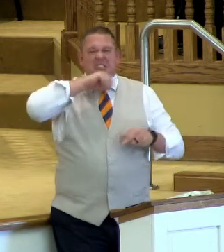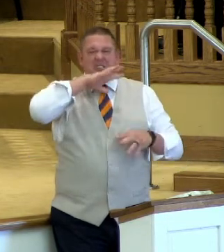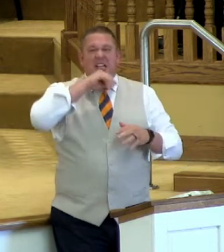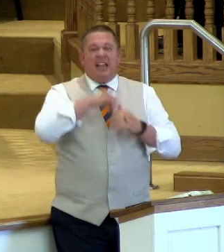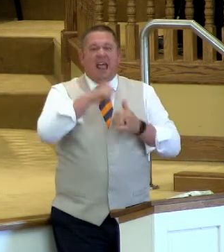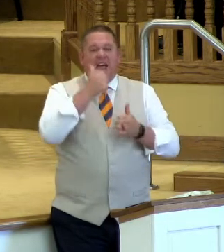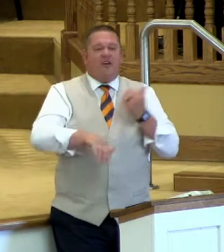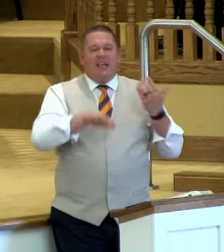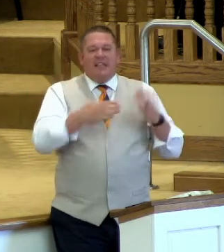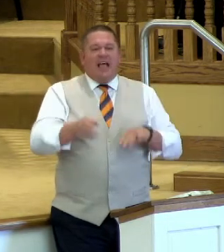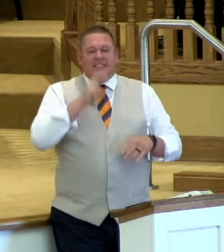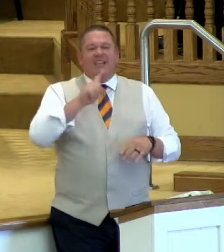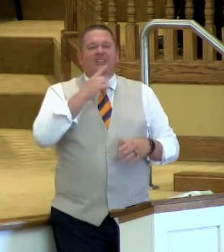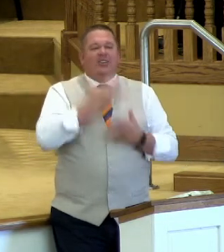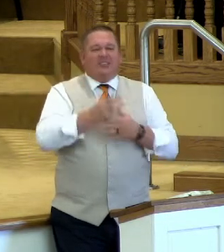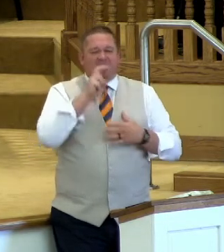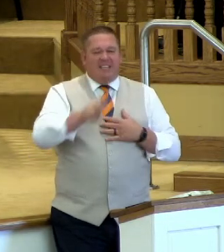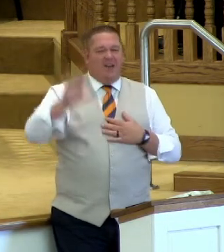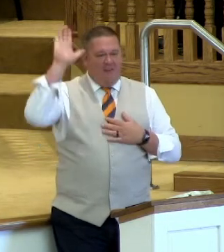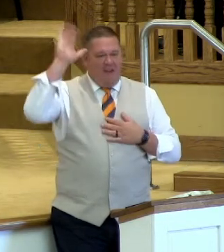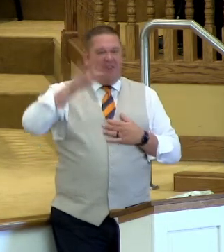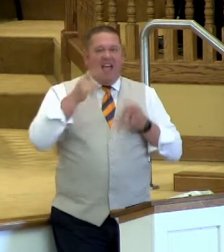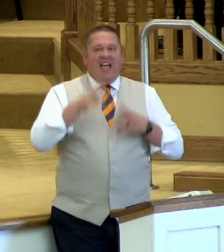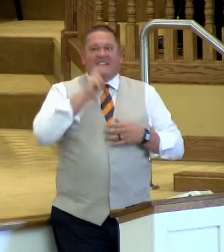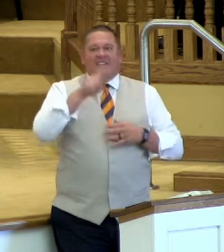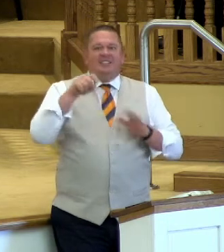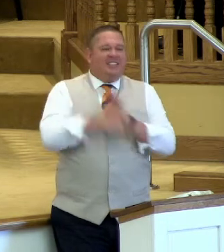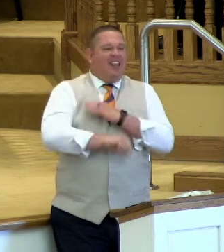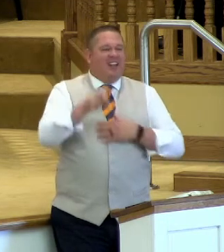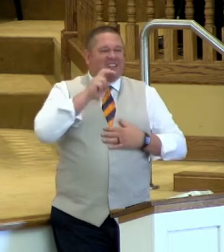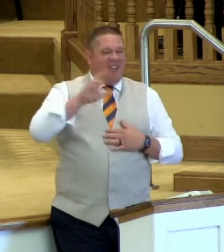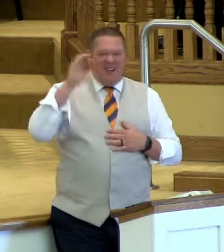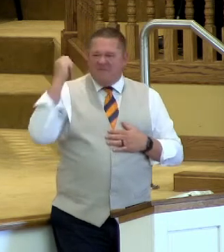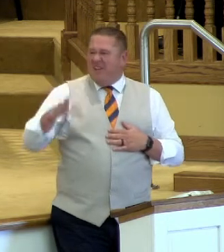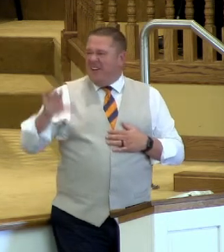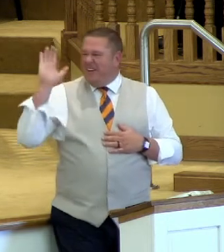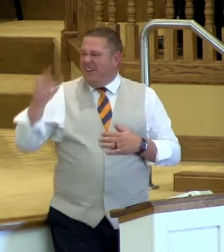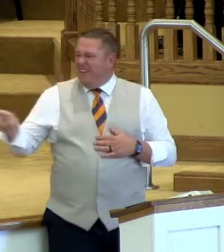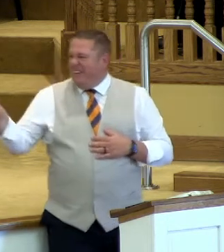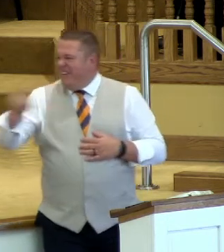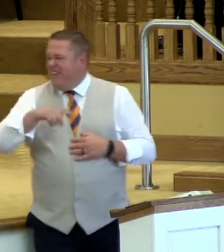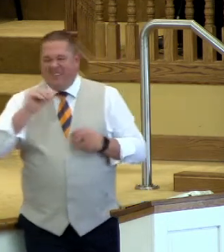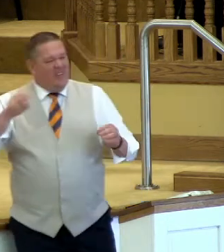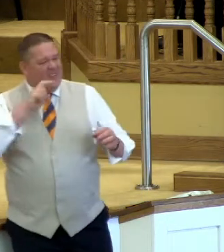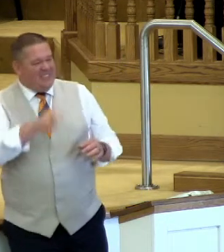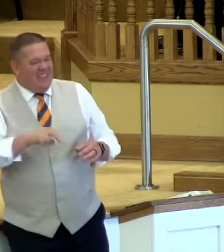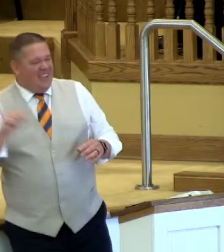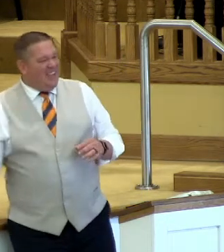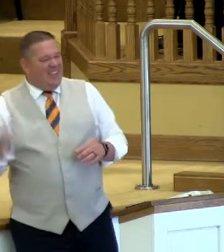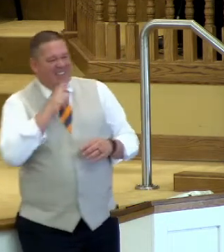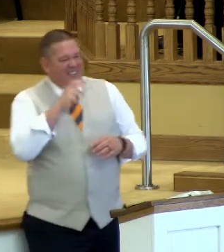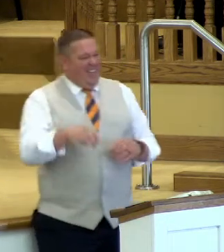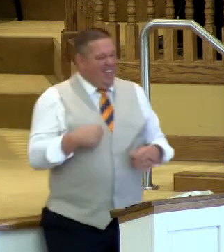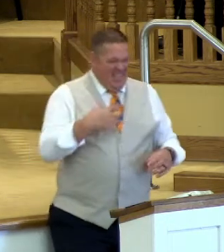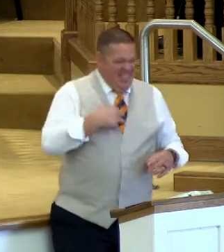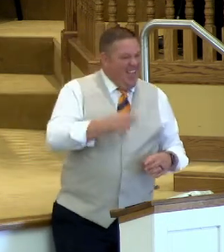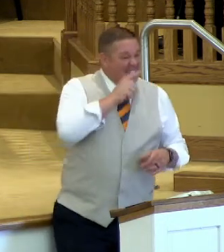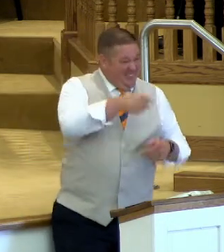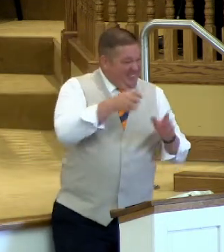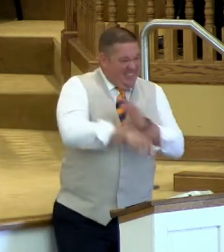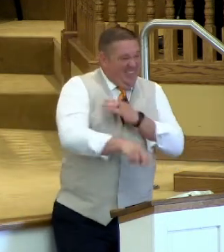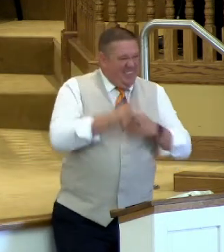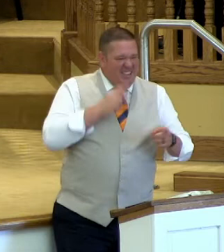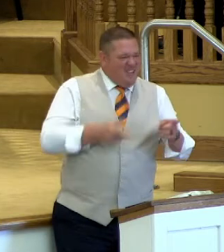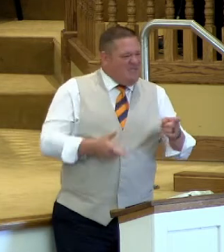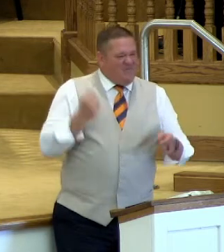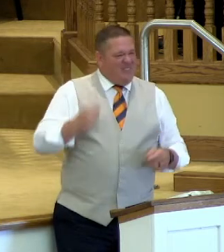that every dead snake is a good snake? You think every snake needs to be killed, every snake needs to be gone. There's no need for snakes in this world. I'll be praying